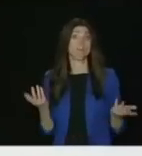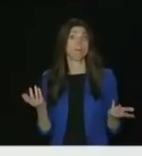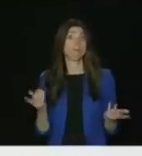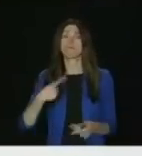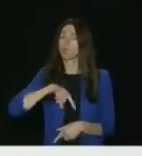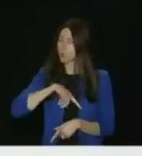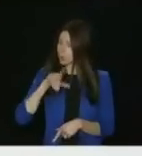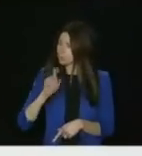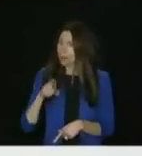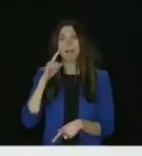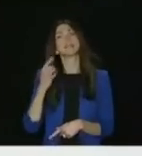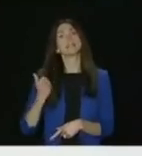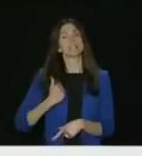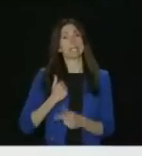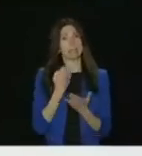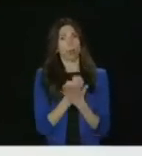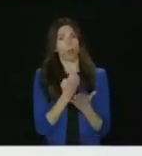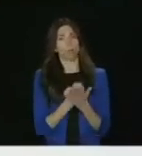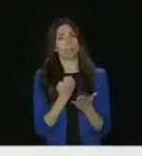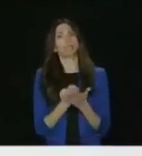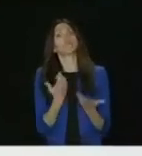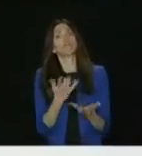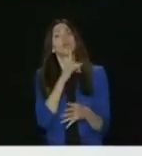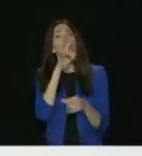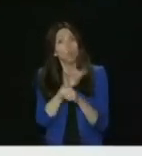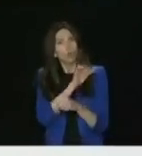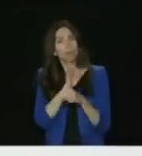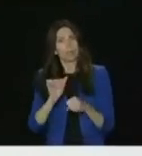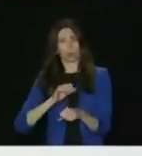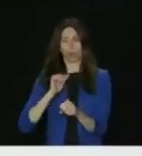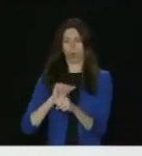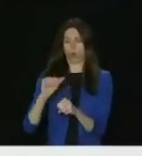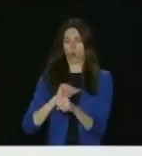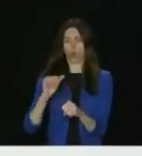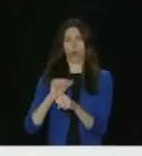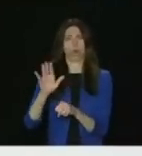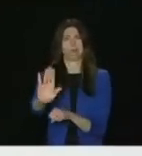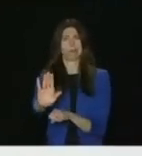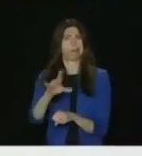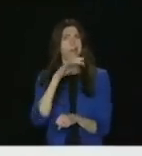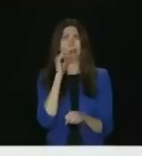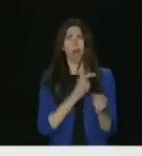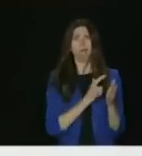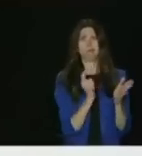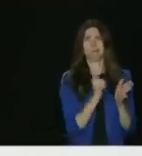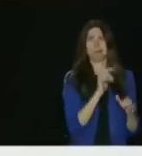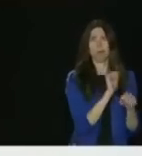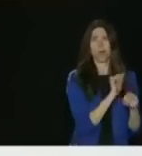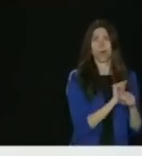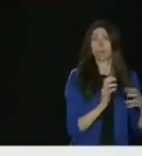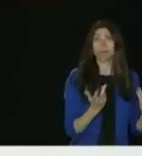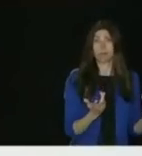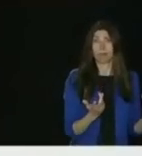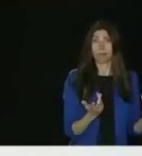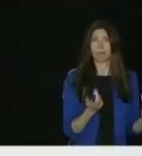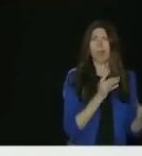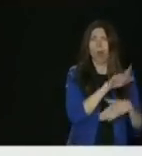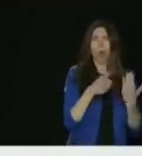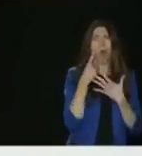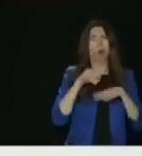be doing legitimate work, not to be illegally making us all